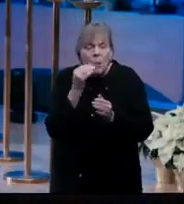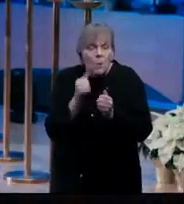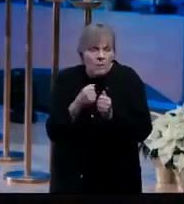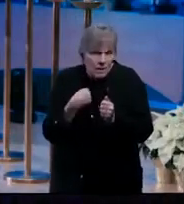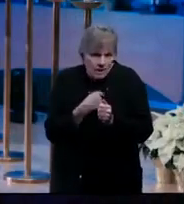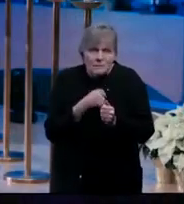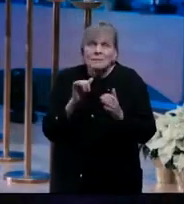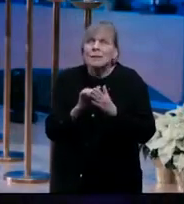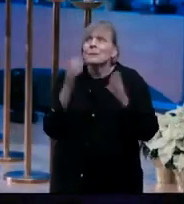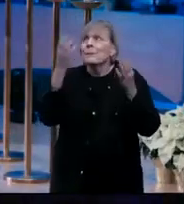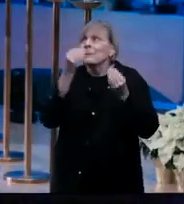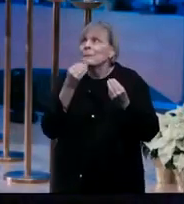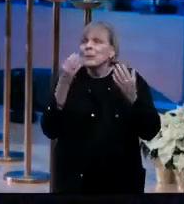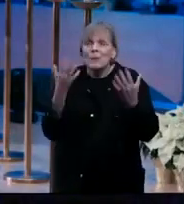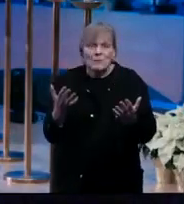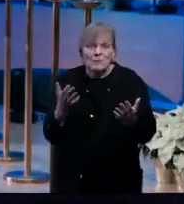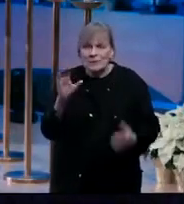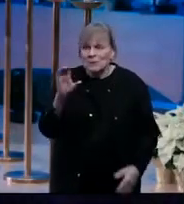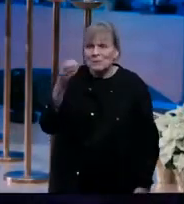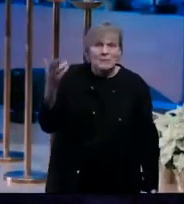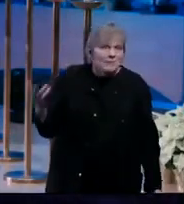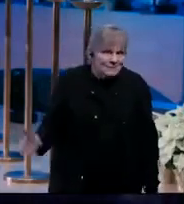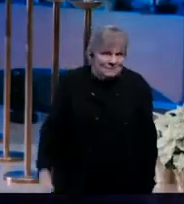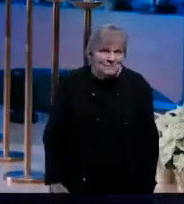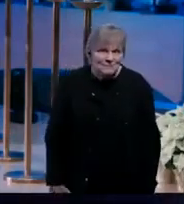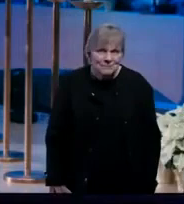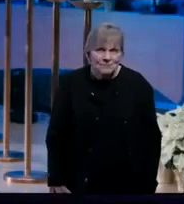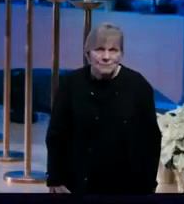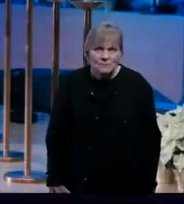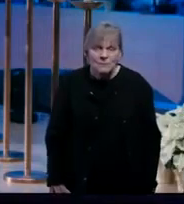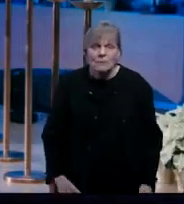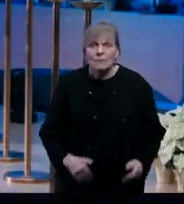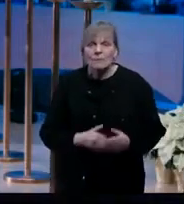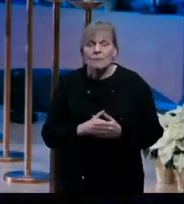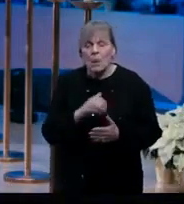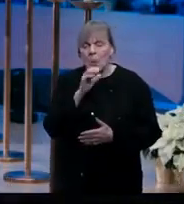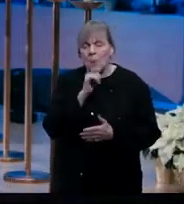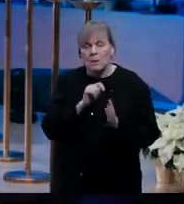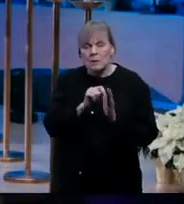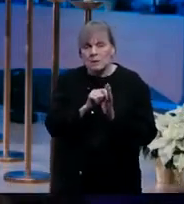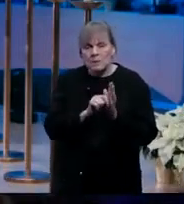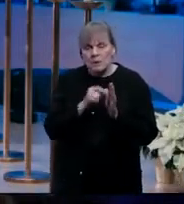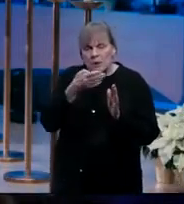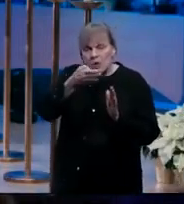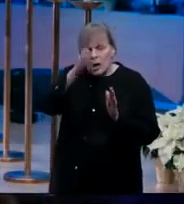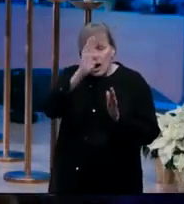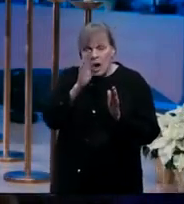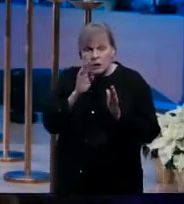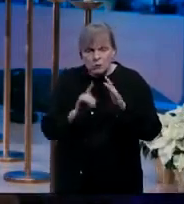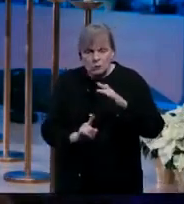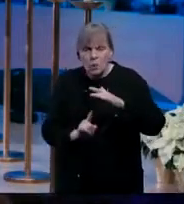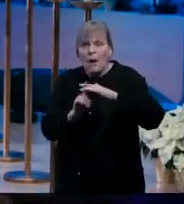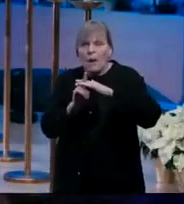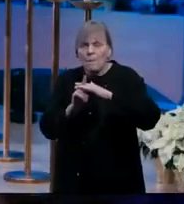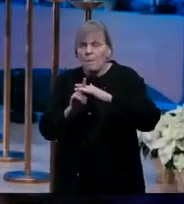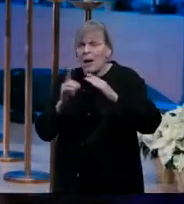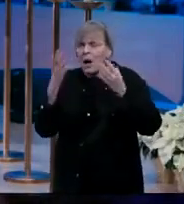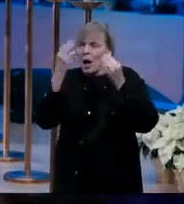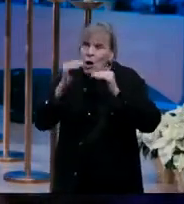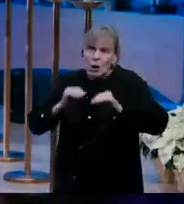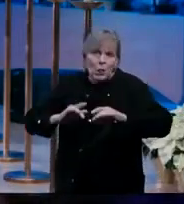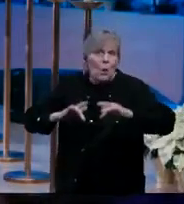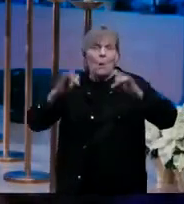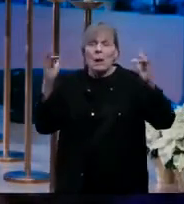among us. That's what's so beautiful about Christmas. All throughout the Old Testament, when God would show up in all of his